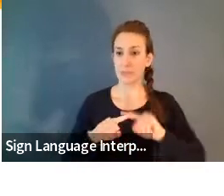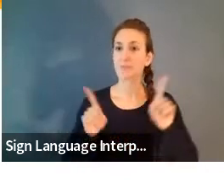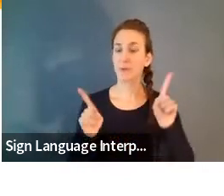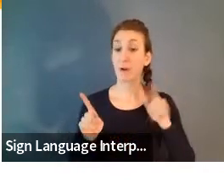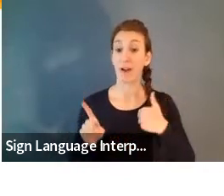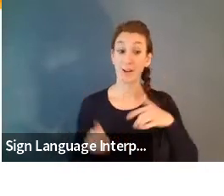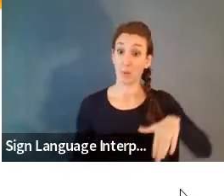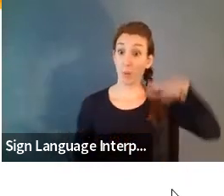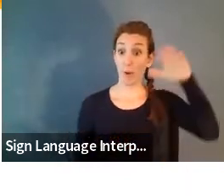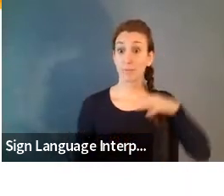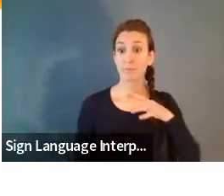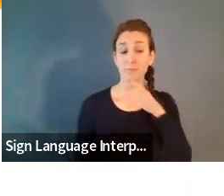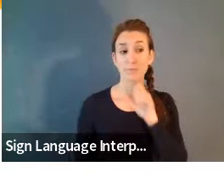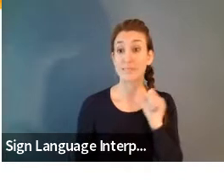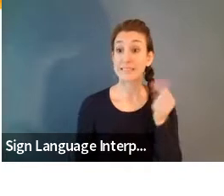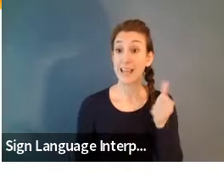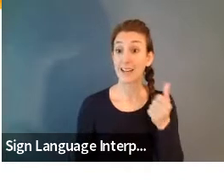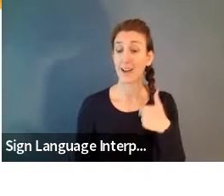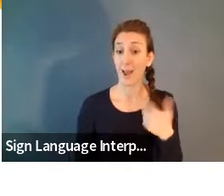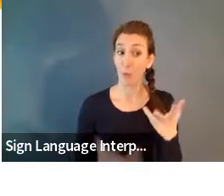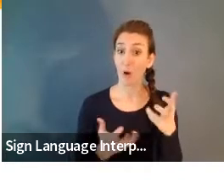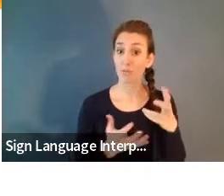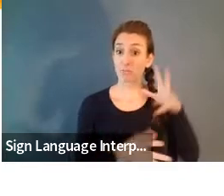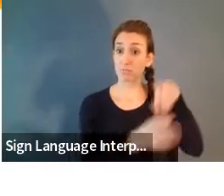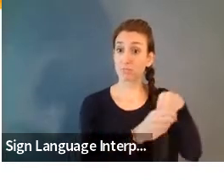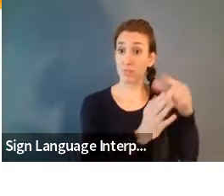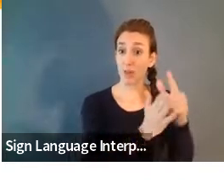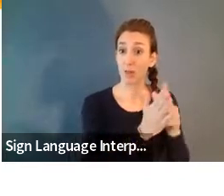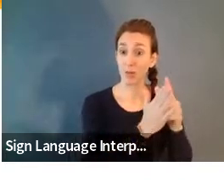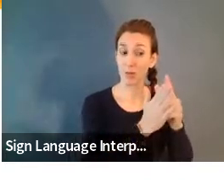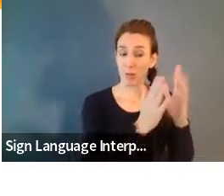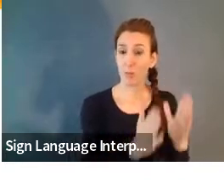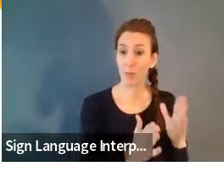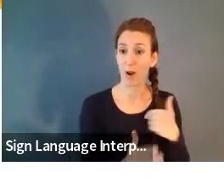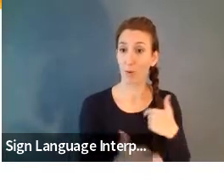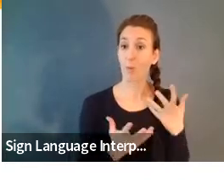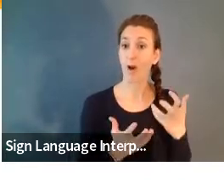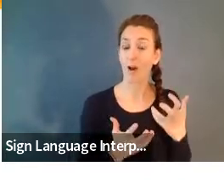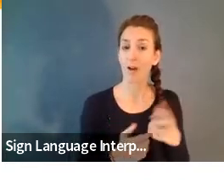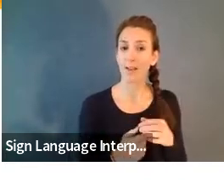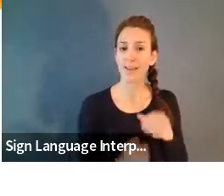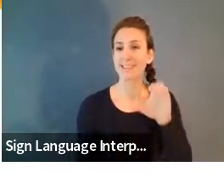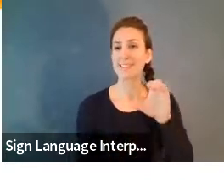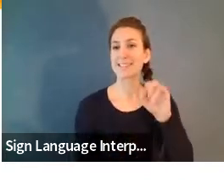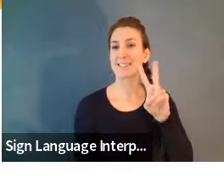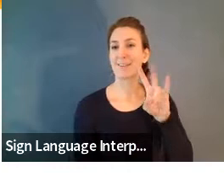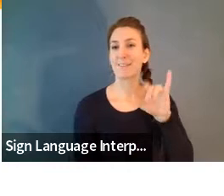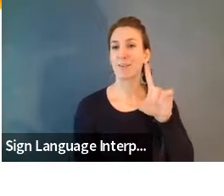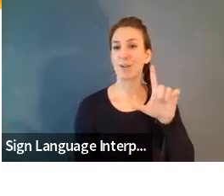old, seeing the civil rights, learning about the civil rights movement. As we can see, Thurgood Marshall is up above here, watching over us